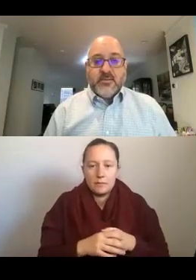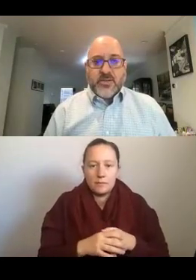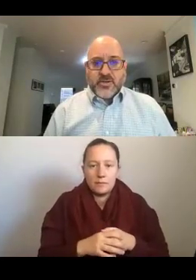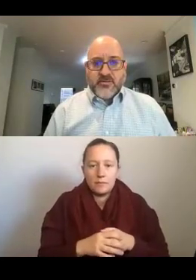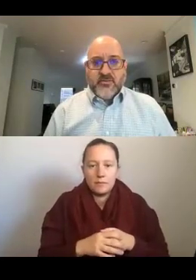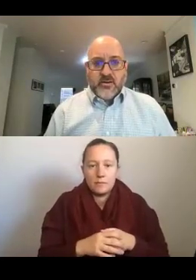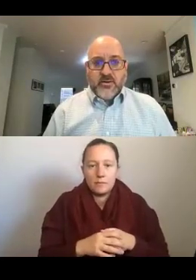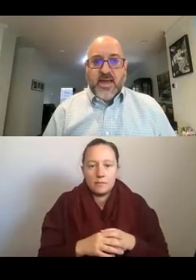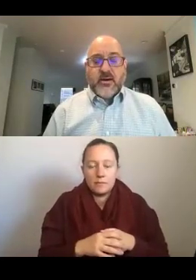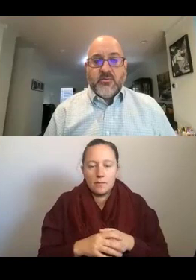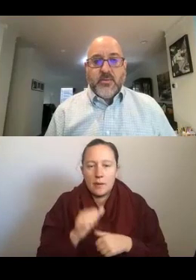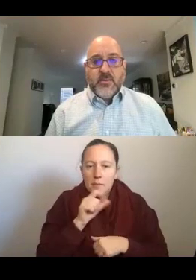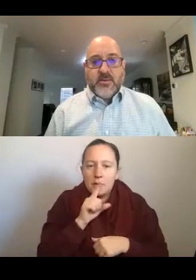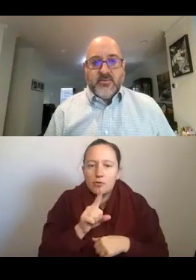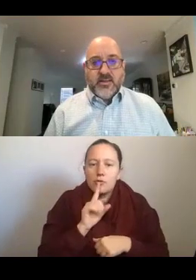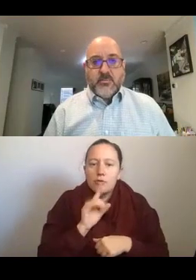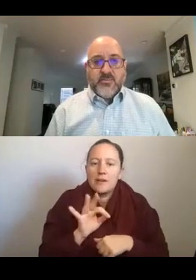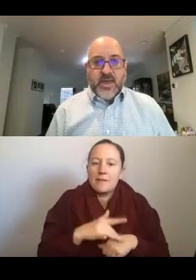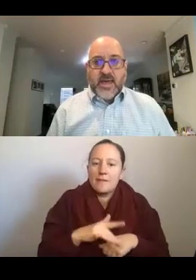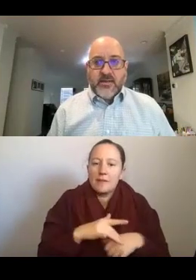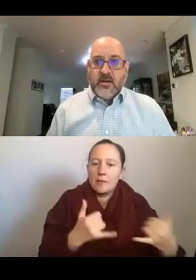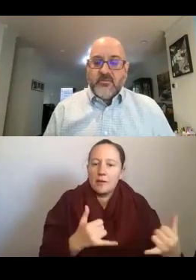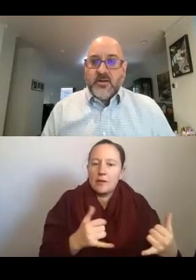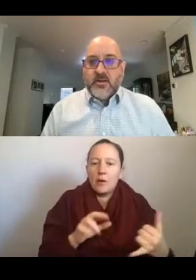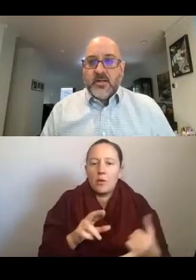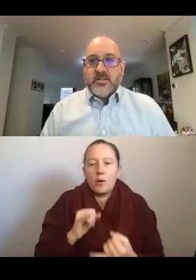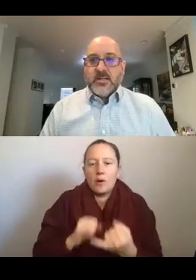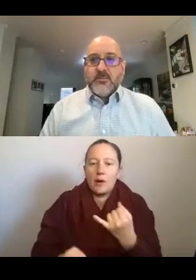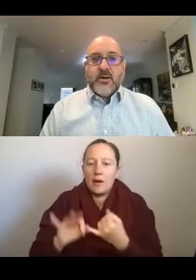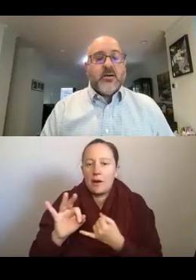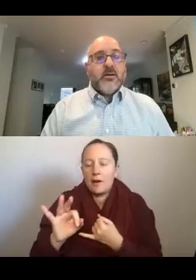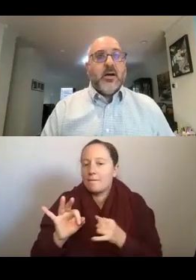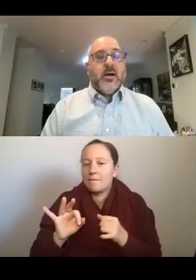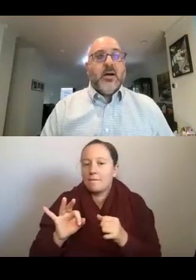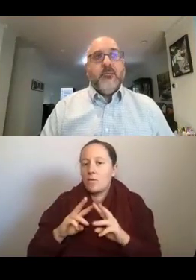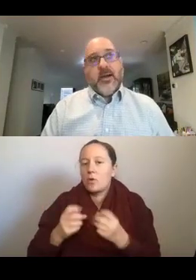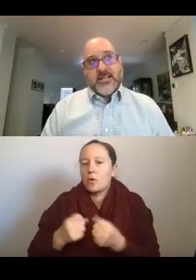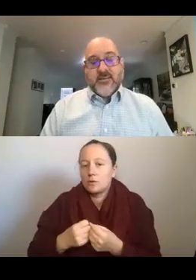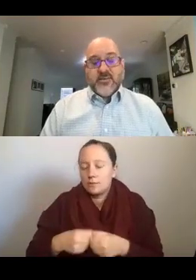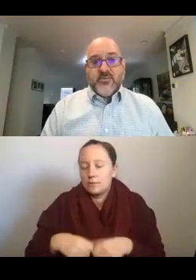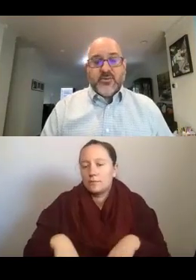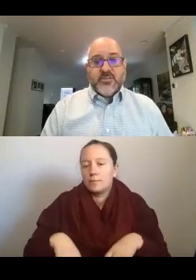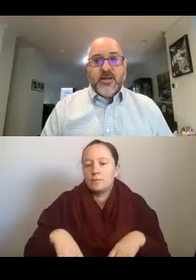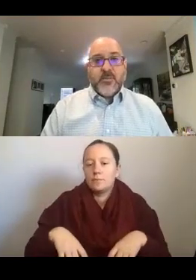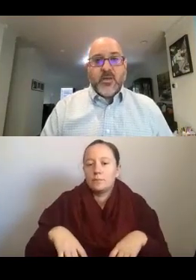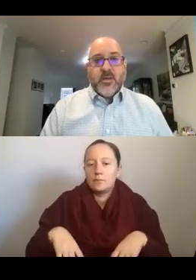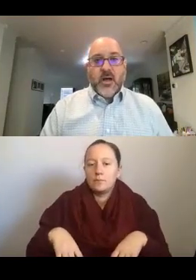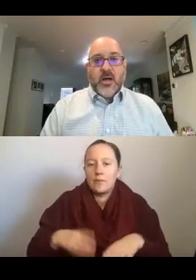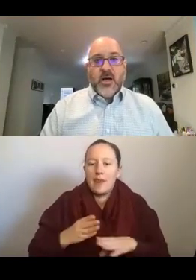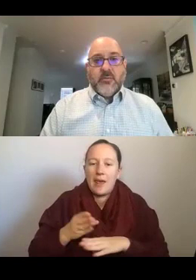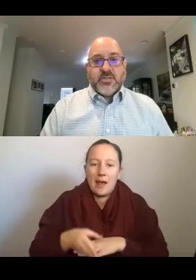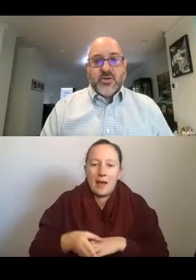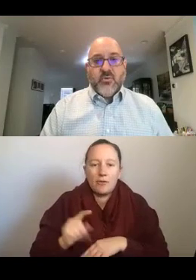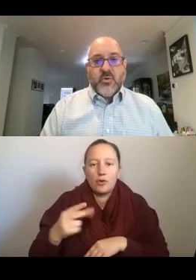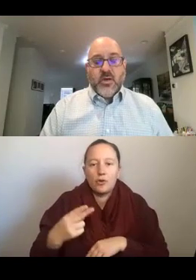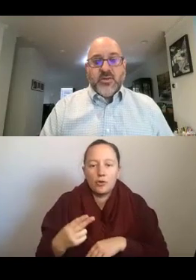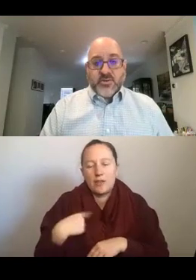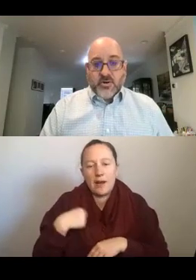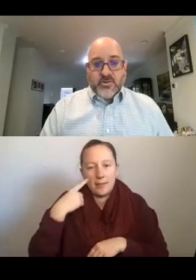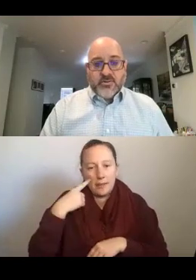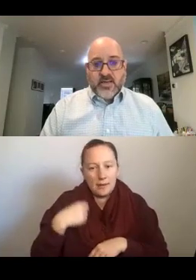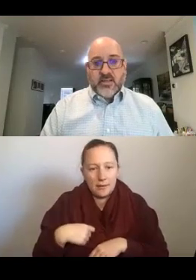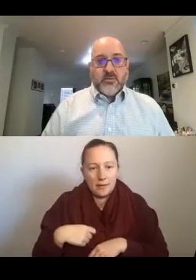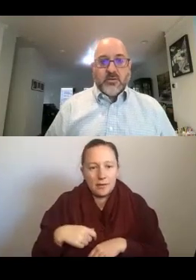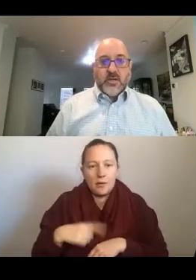the end, I'm not sure if they're available now, if they might be available at the end of the seminar, I guess after Thursday. So